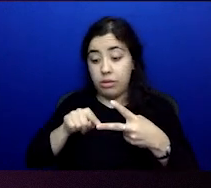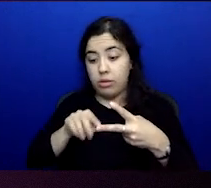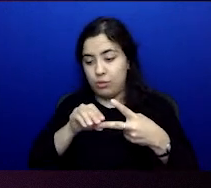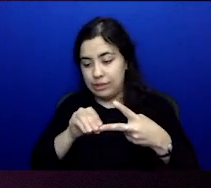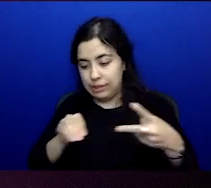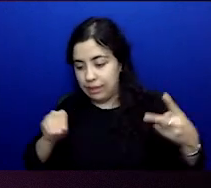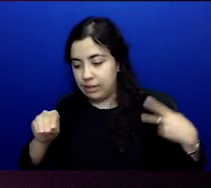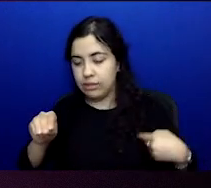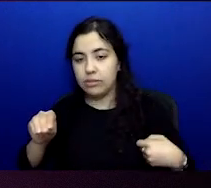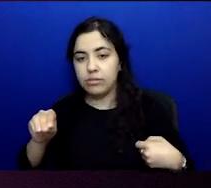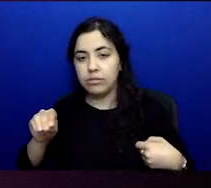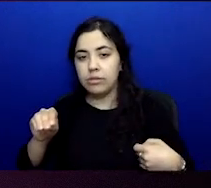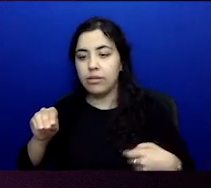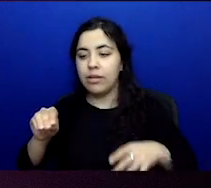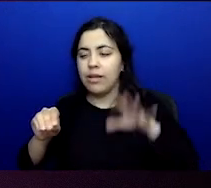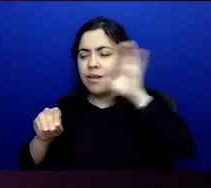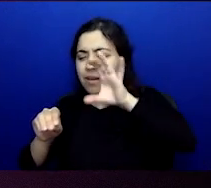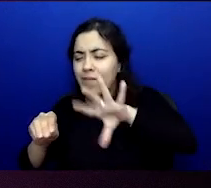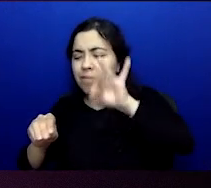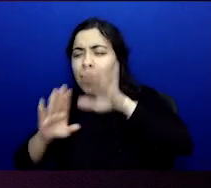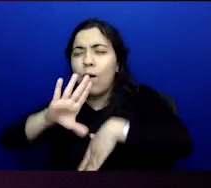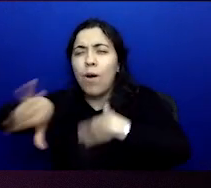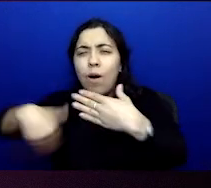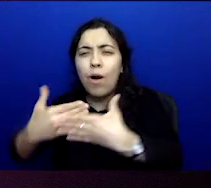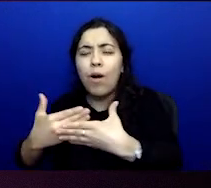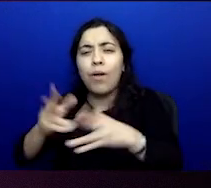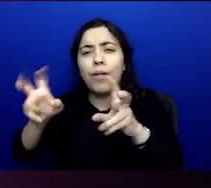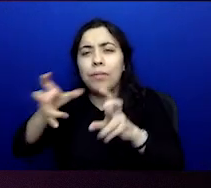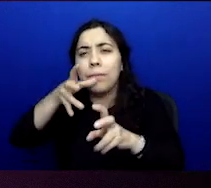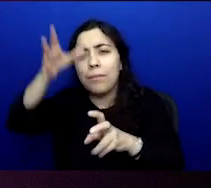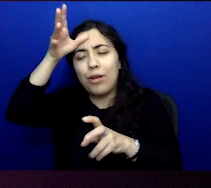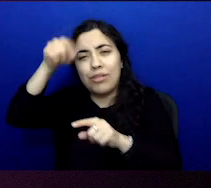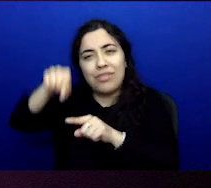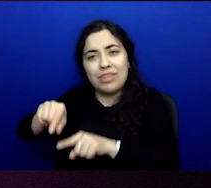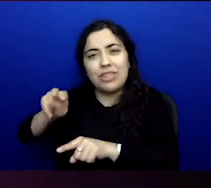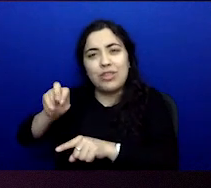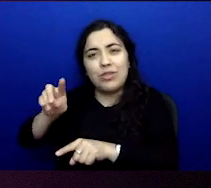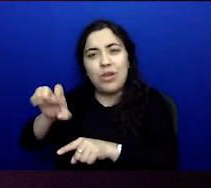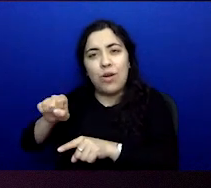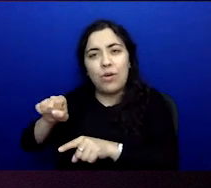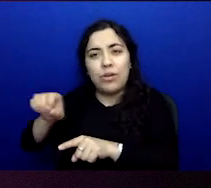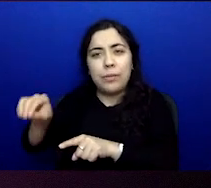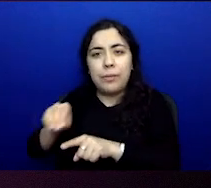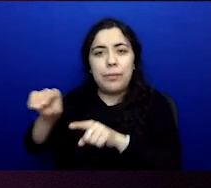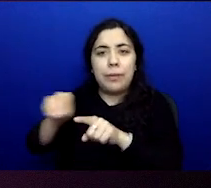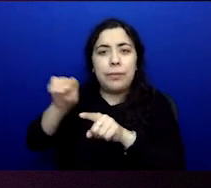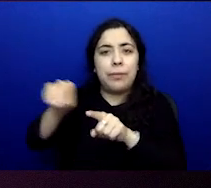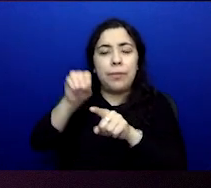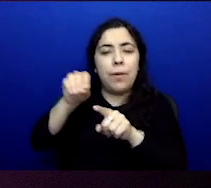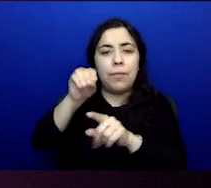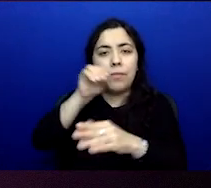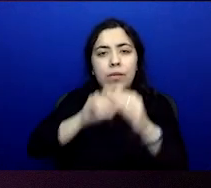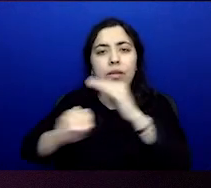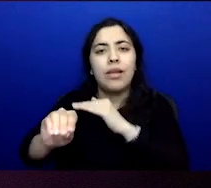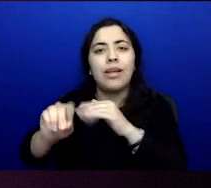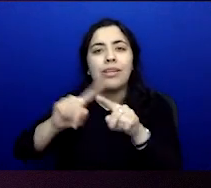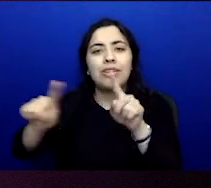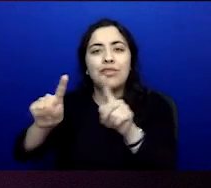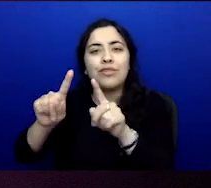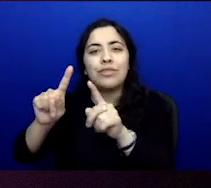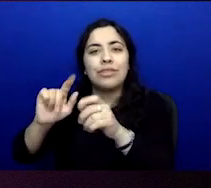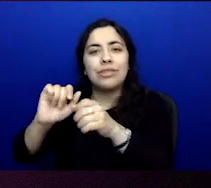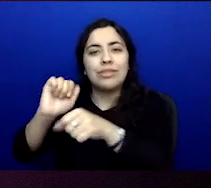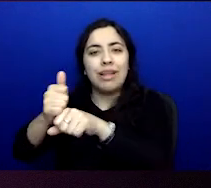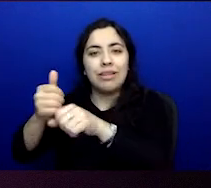and find all the parents of that node and put it also into another set, which is the filtered modular